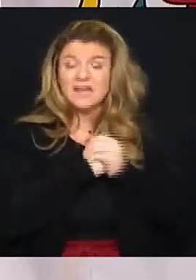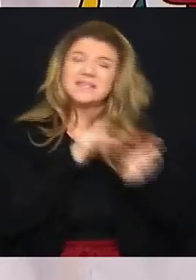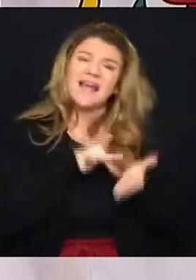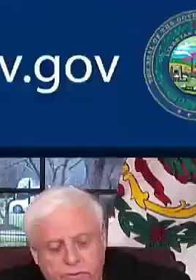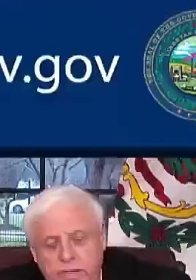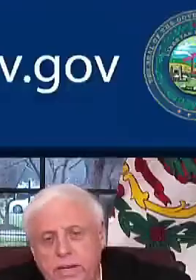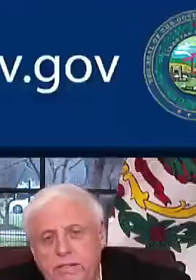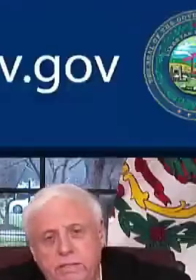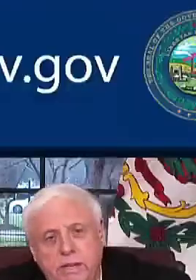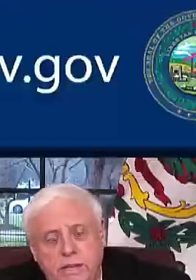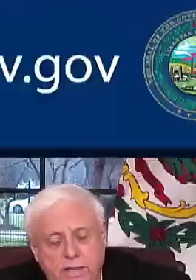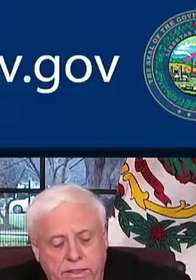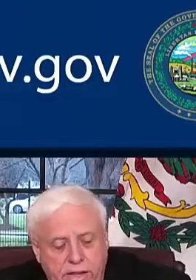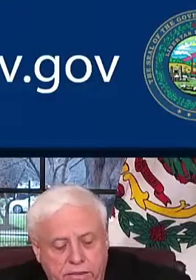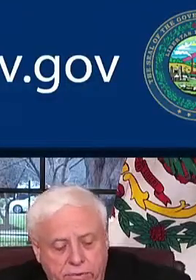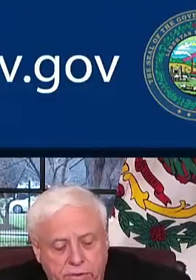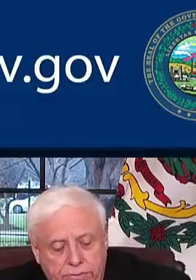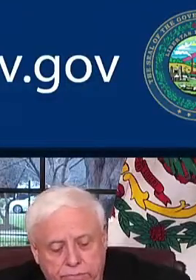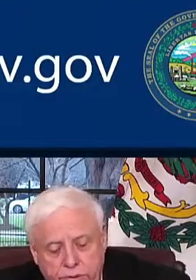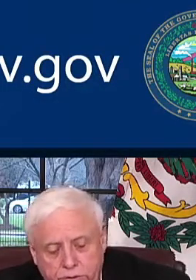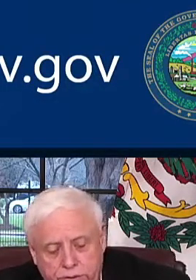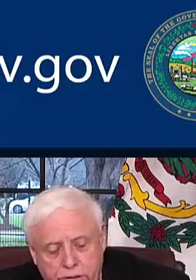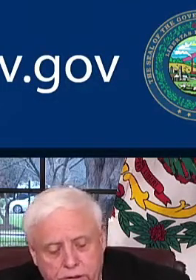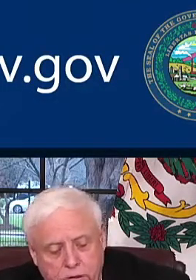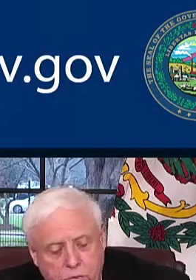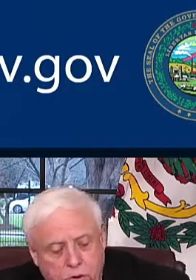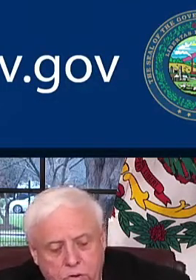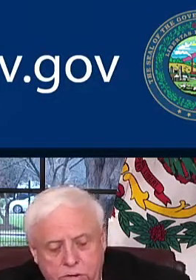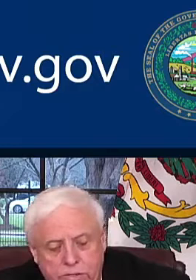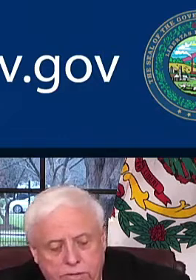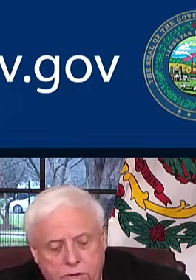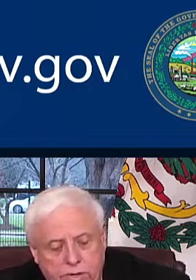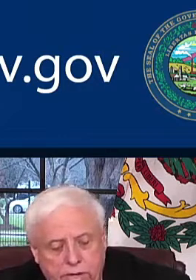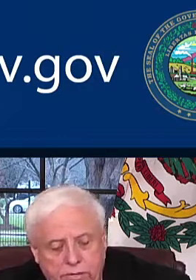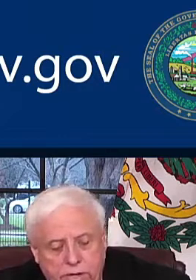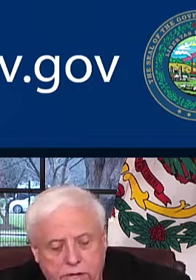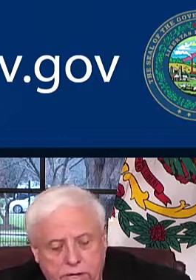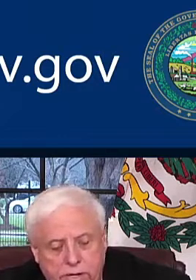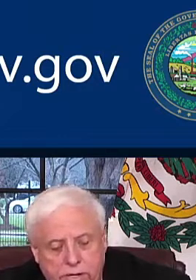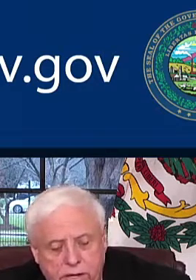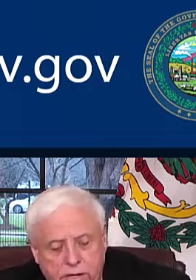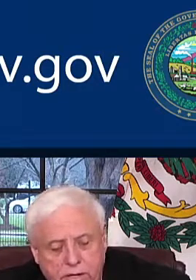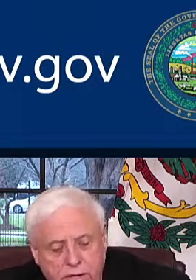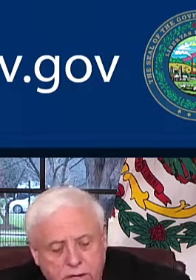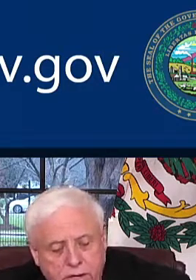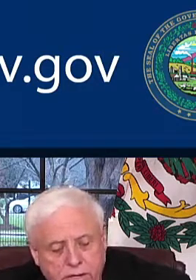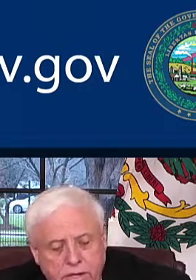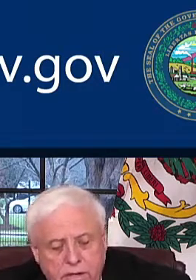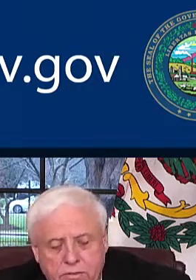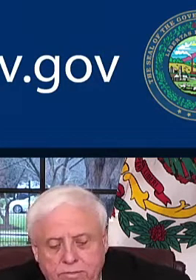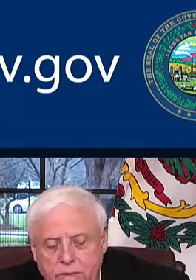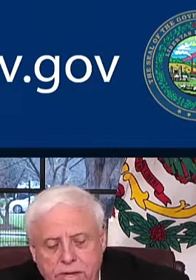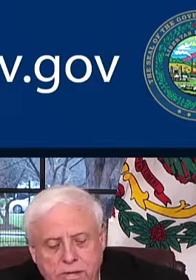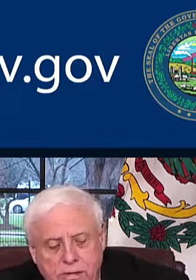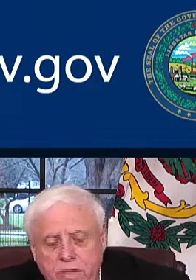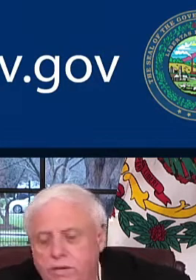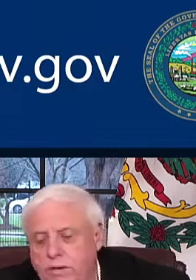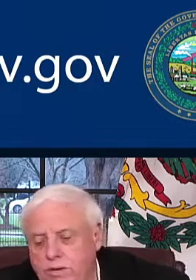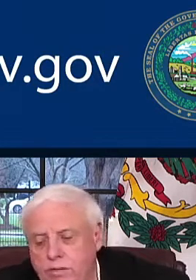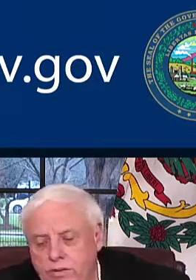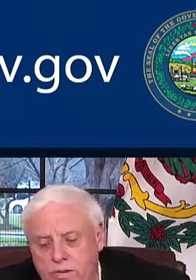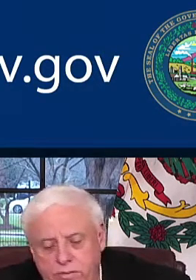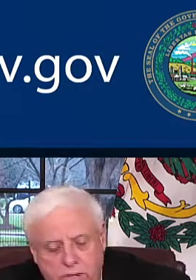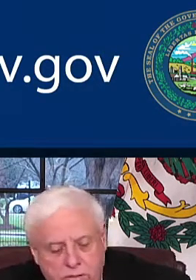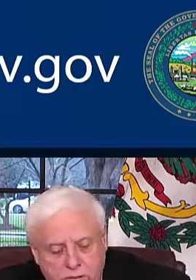Take advantage of all this free testing. Again, thank Fruth and Walgreens for all that they've done. And, you know, they